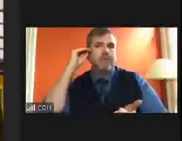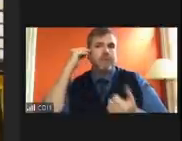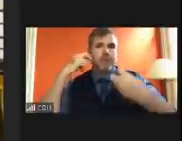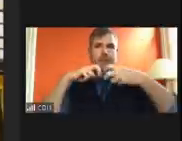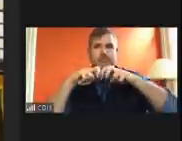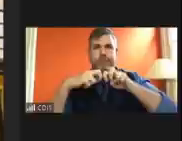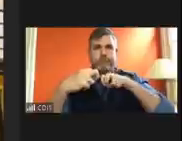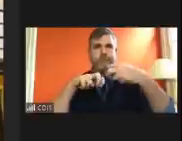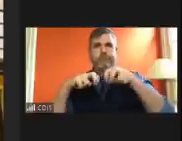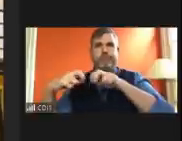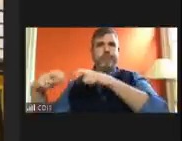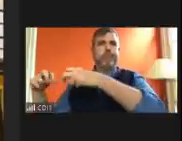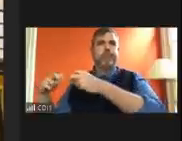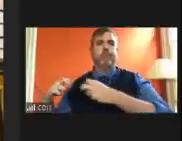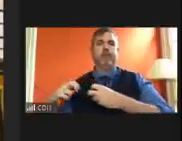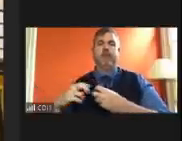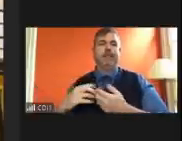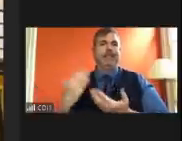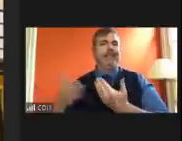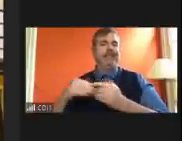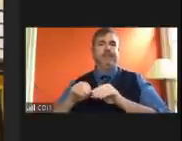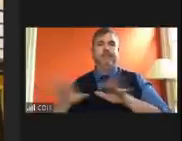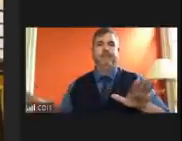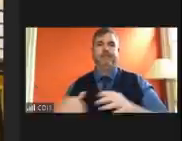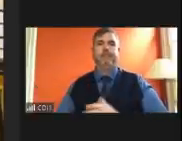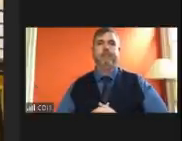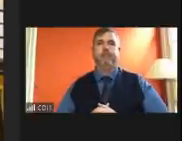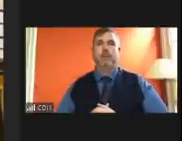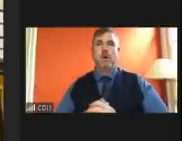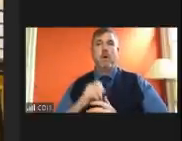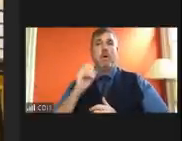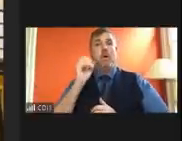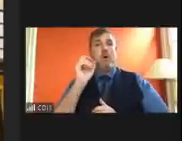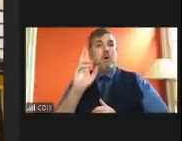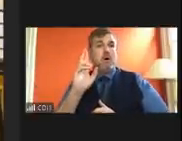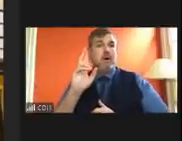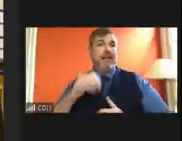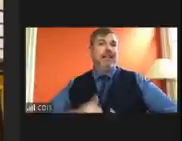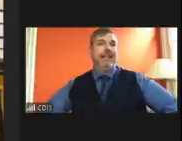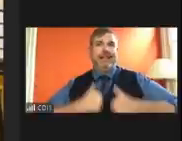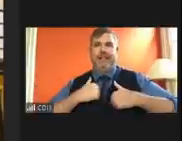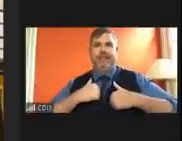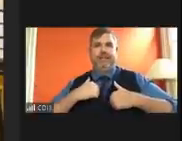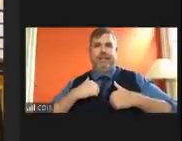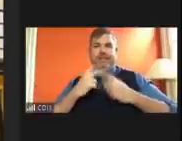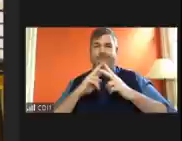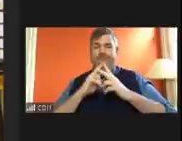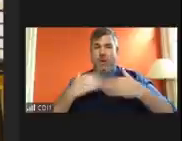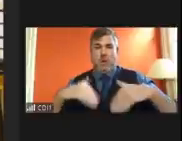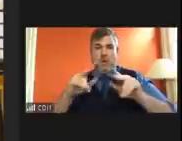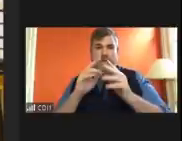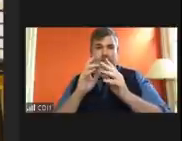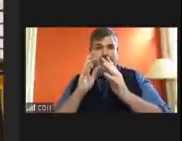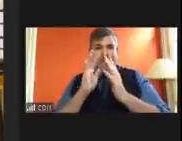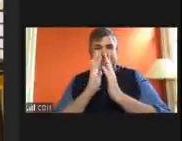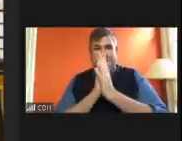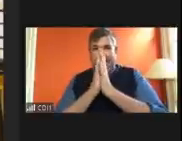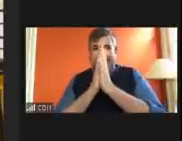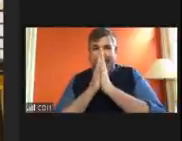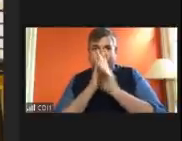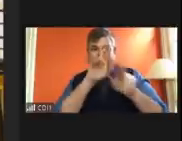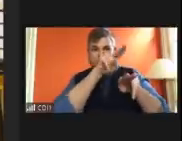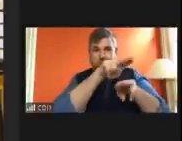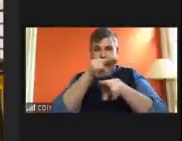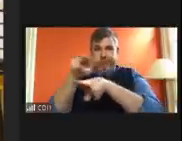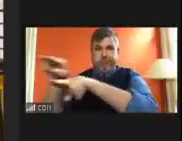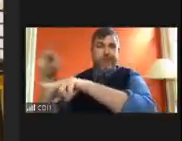Or in very dense living situations, such as San Quentin. So as an ID